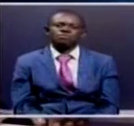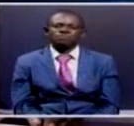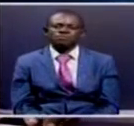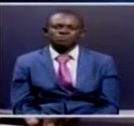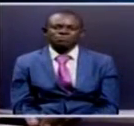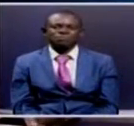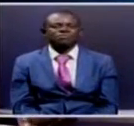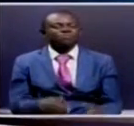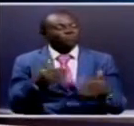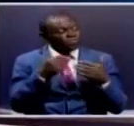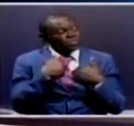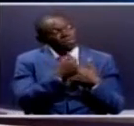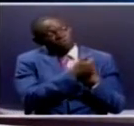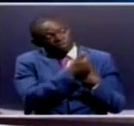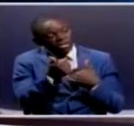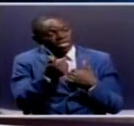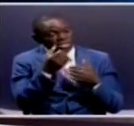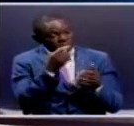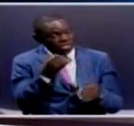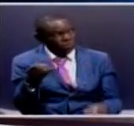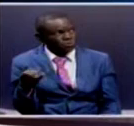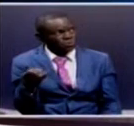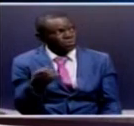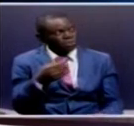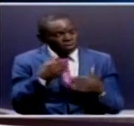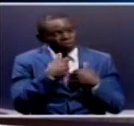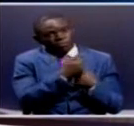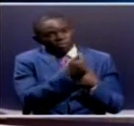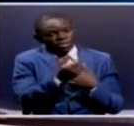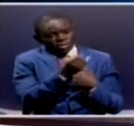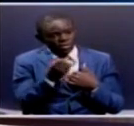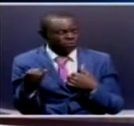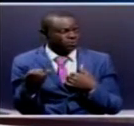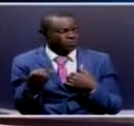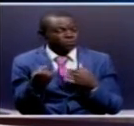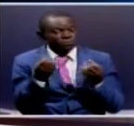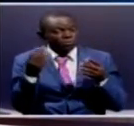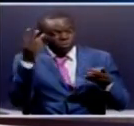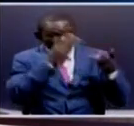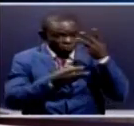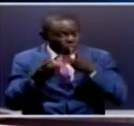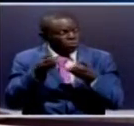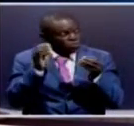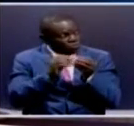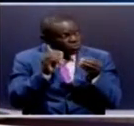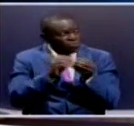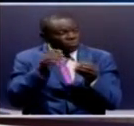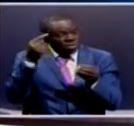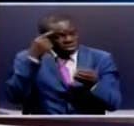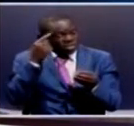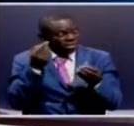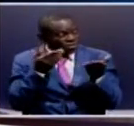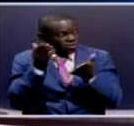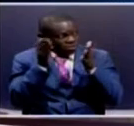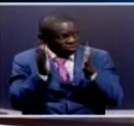know if how you would term it, which others have concern about, but particularly civil society, that members of parliament will be part of the forum, and then they'll